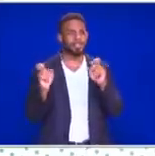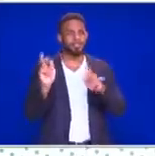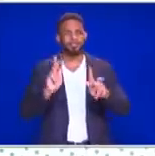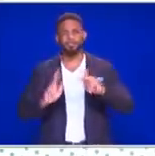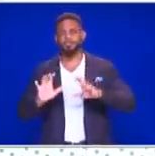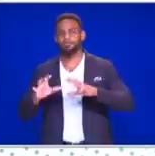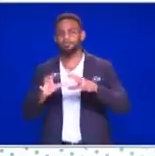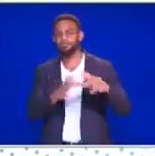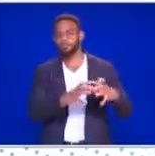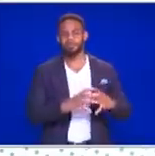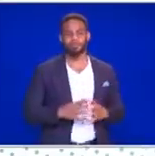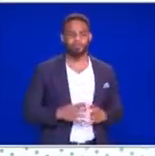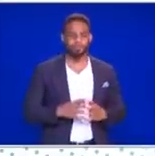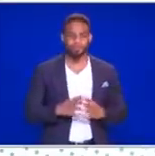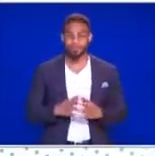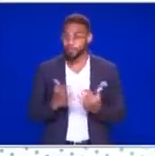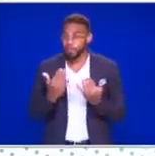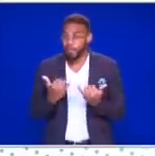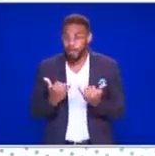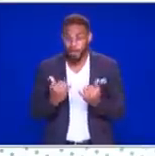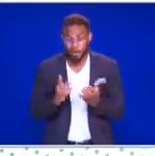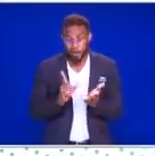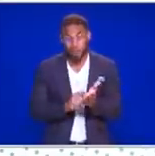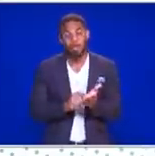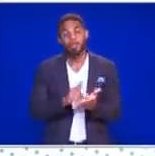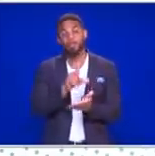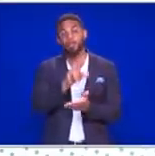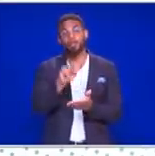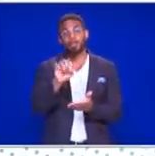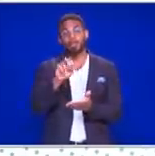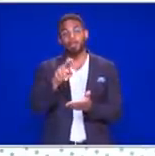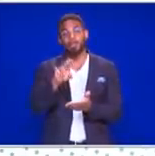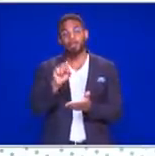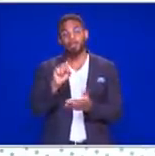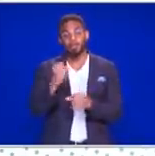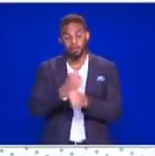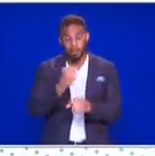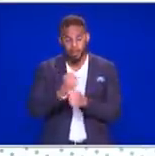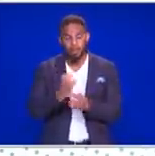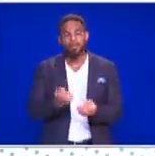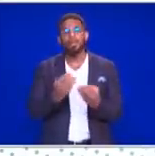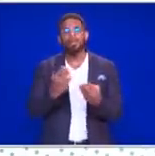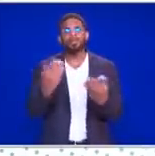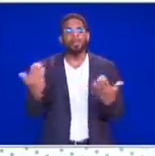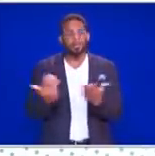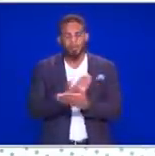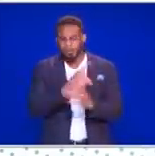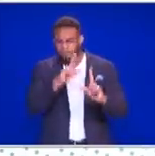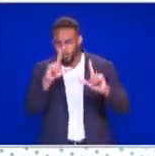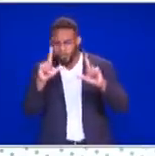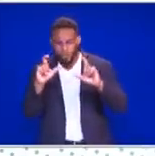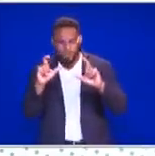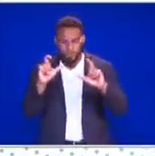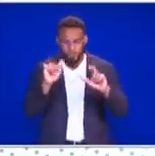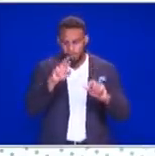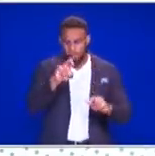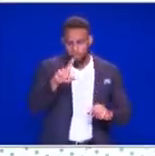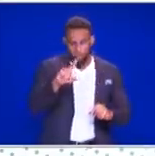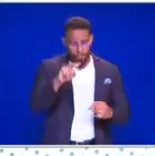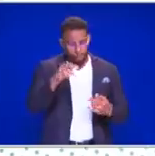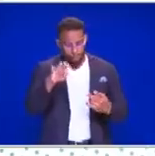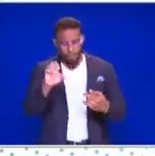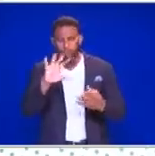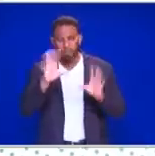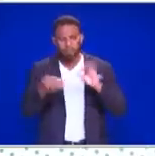demographics. Today's release of 2020 census statistics provides a new snapshot of the racial and